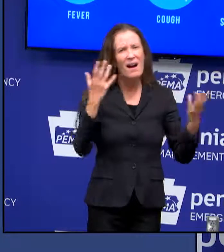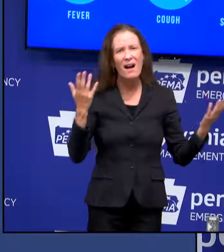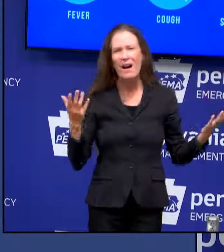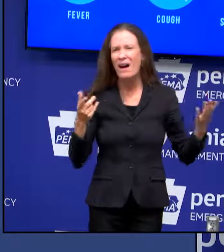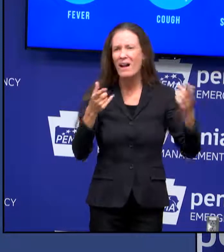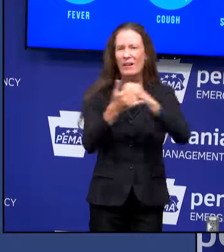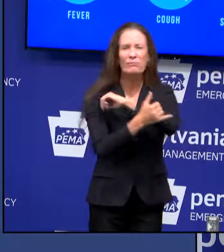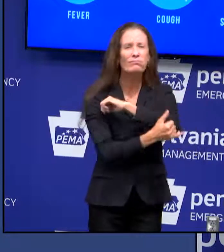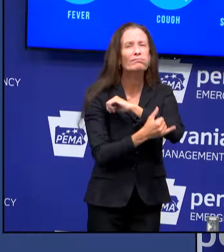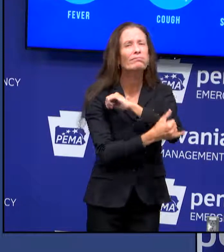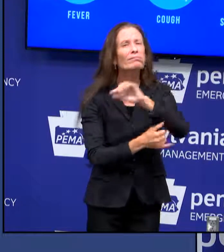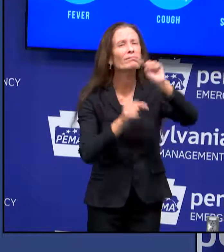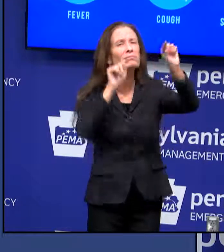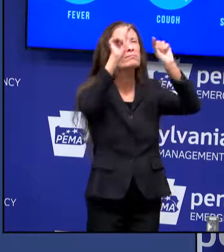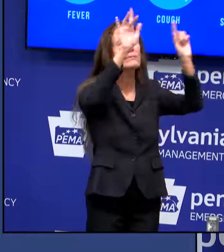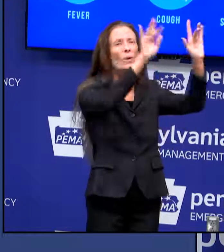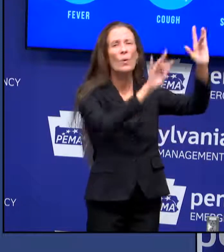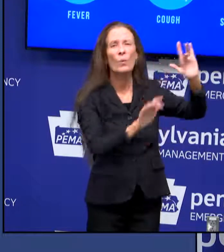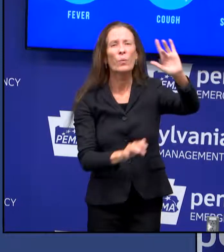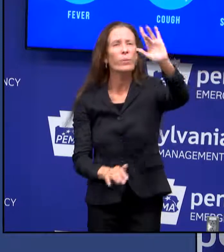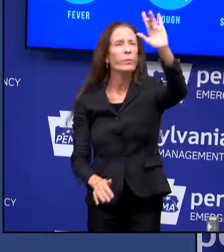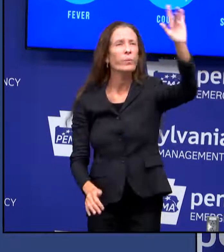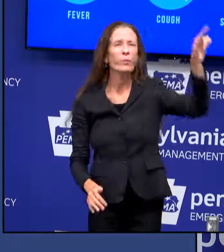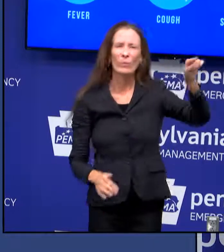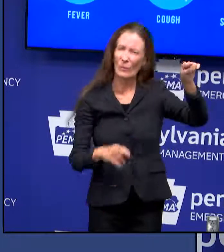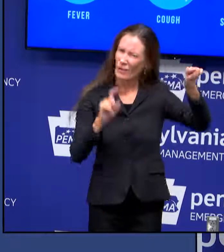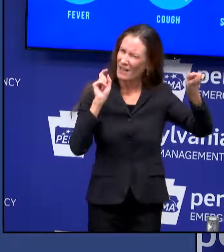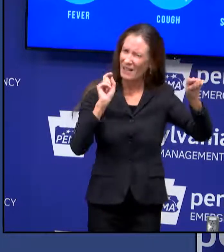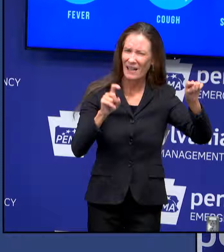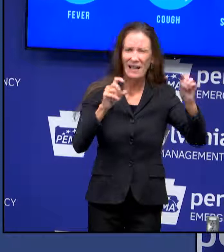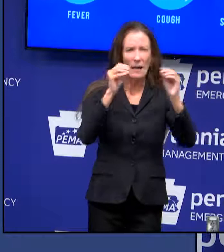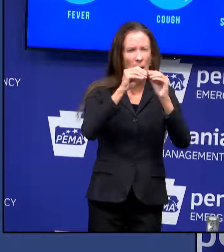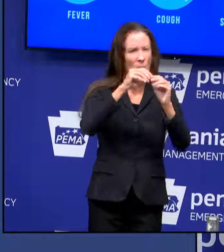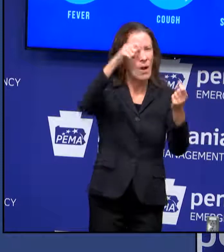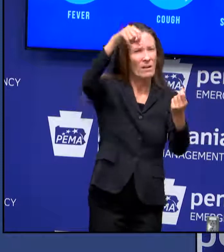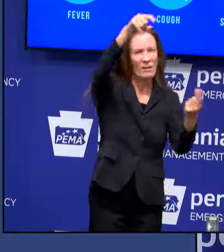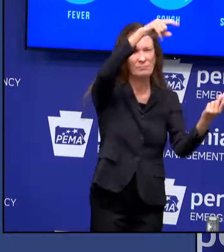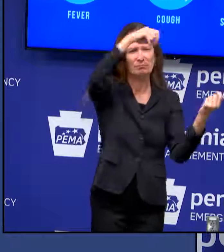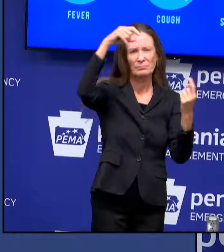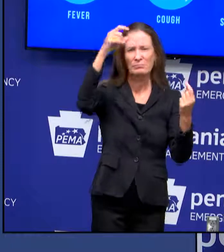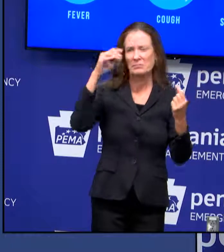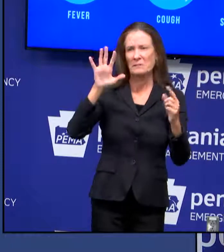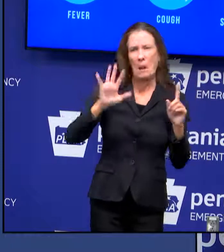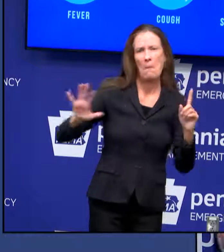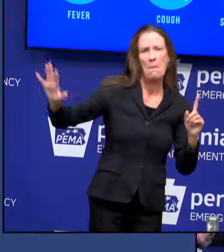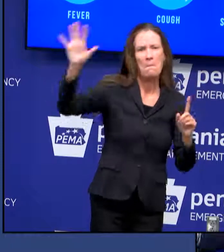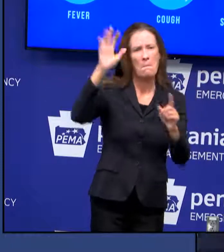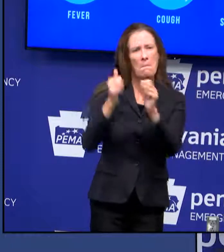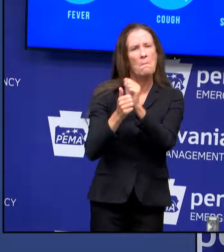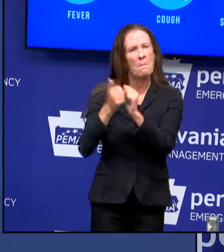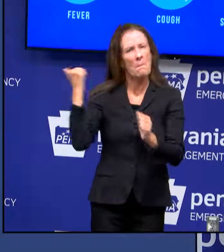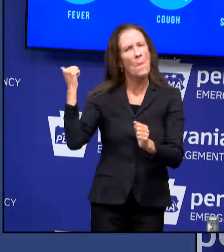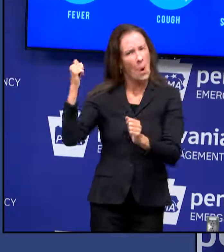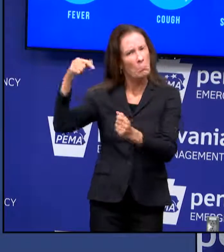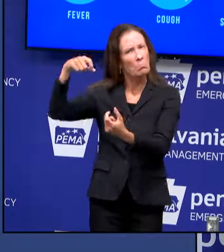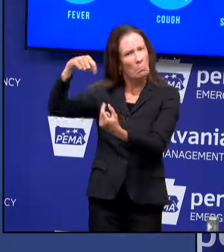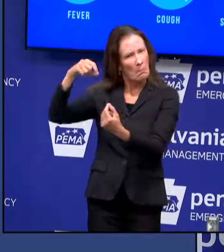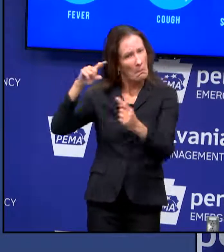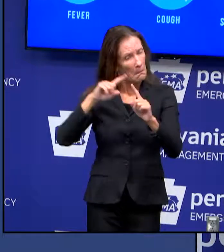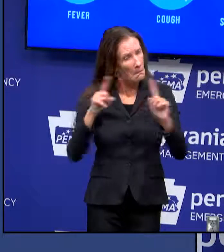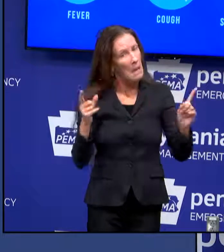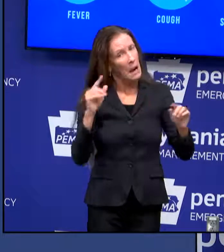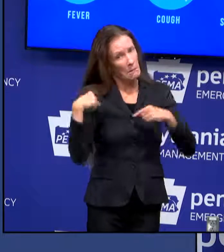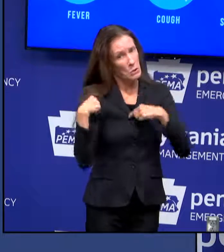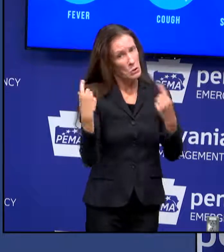state and the country have access to broadband. And I think COVID-19 just reinforces, for so many different reasons, telemedicine, education, and others,